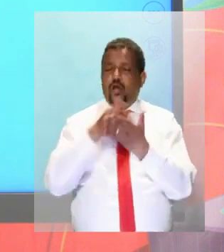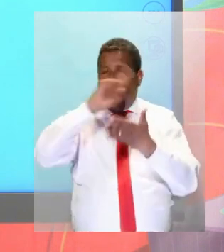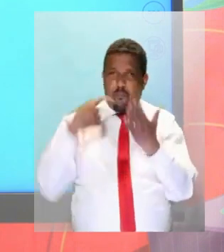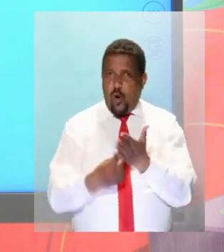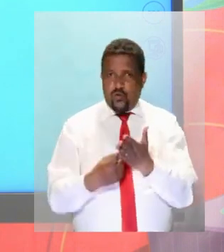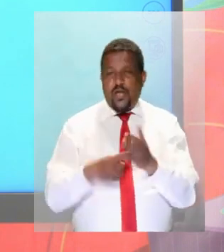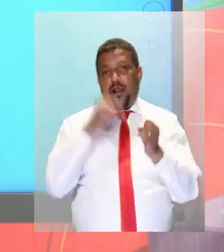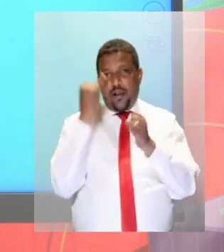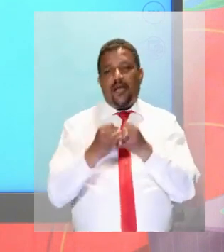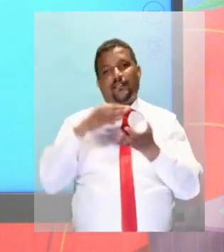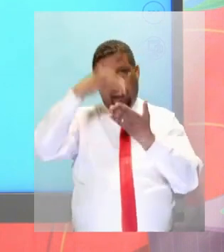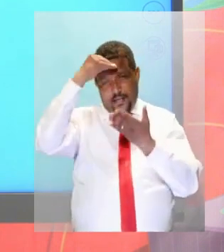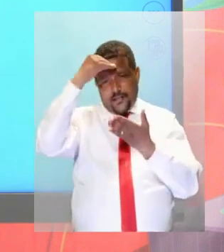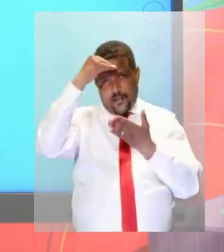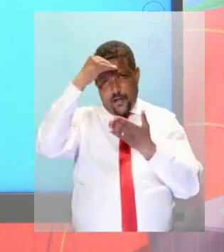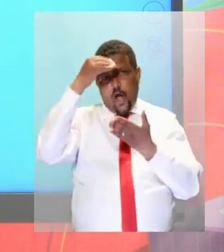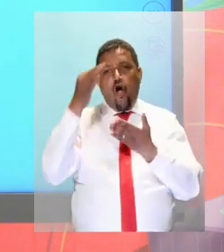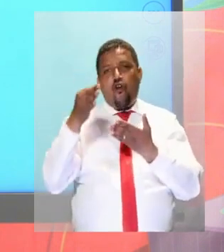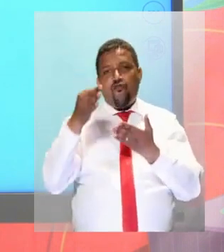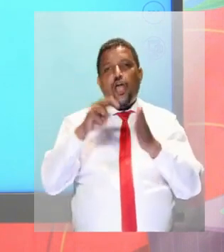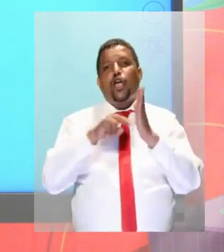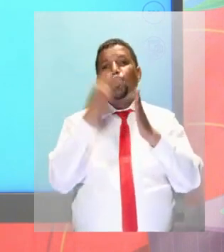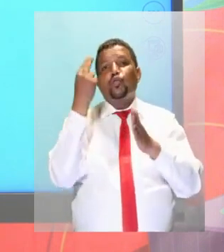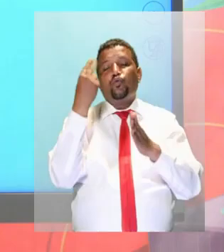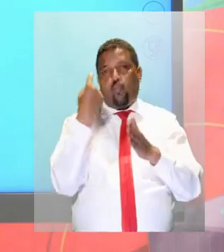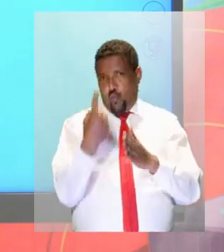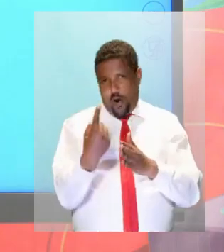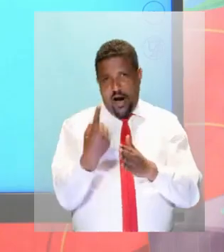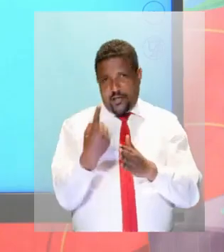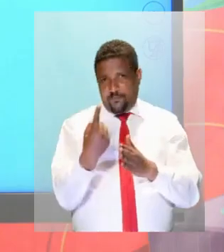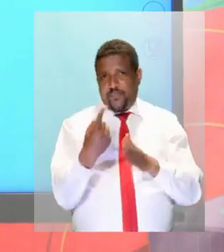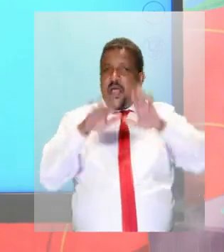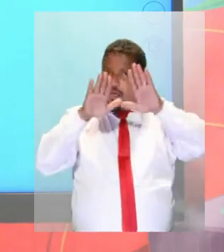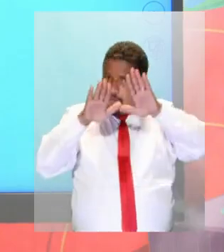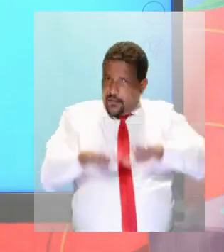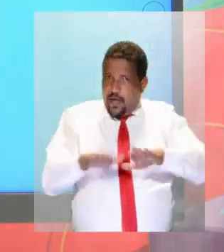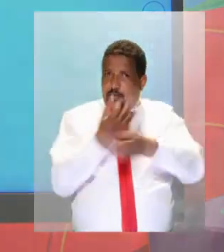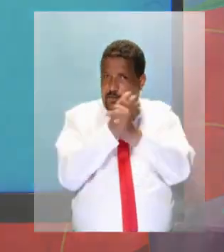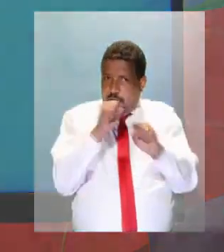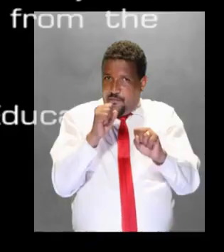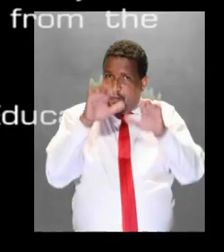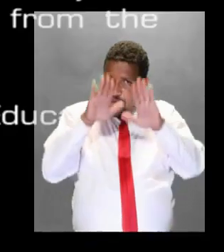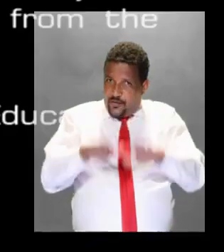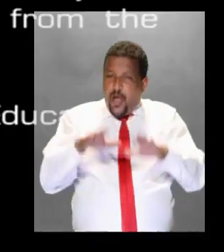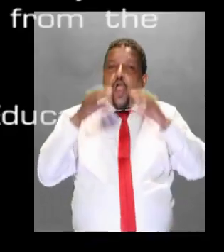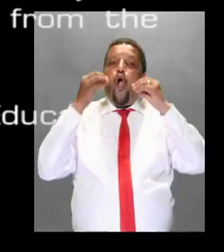last lesson of Unit 1. Stay safe, stay home. Thank you.